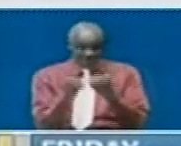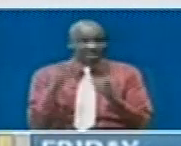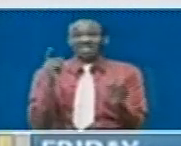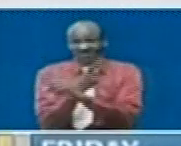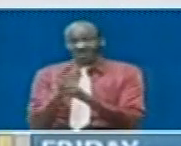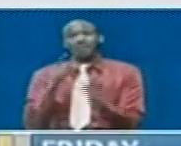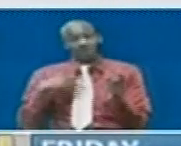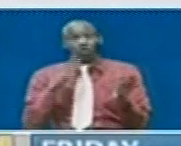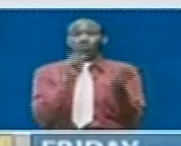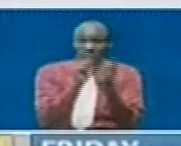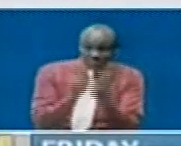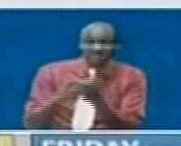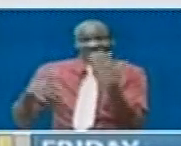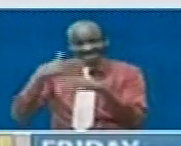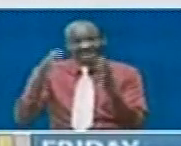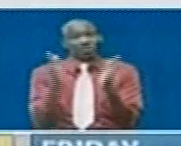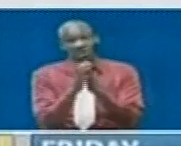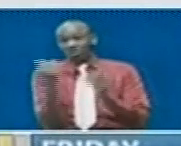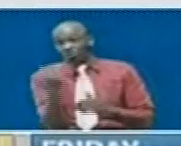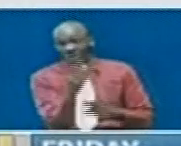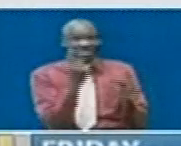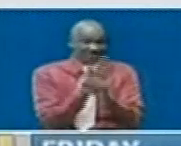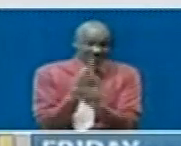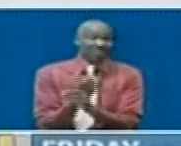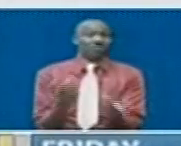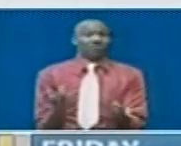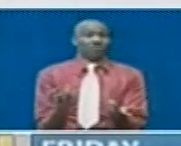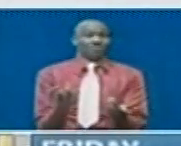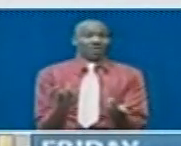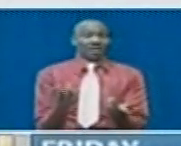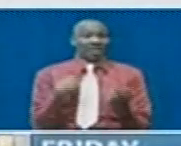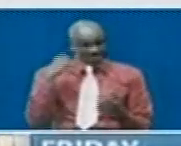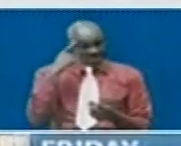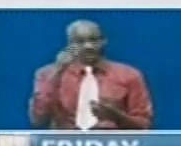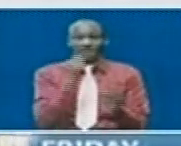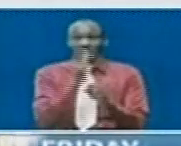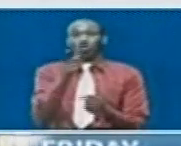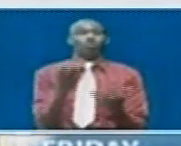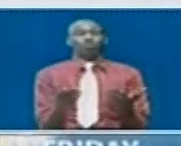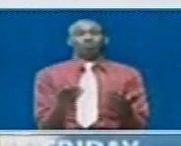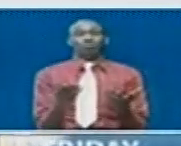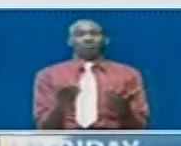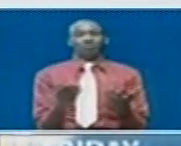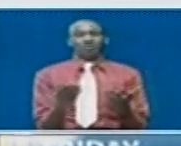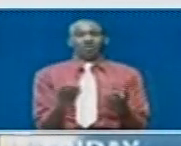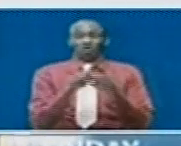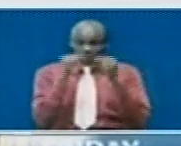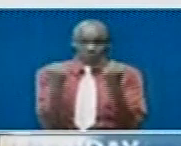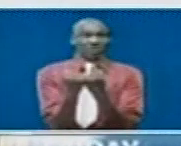different people, you're able to interact with other children, and like, I guess it like makes you more